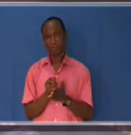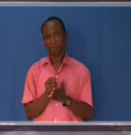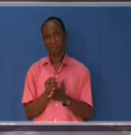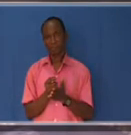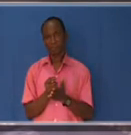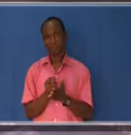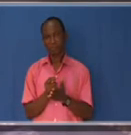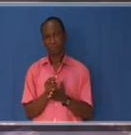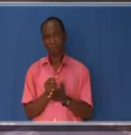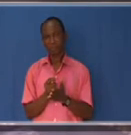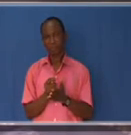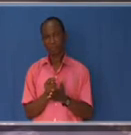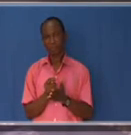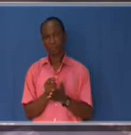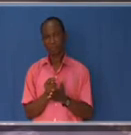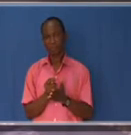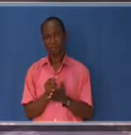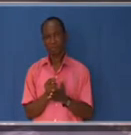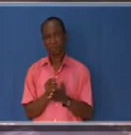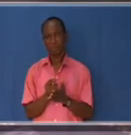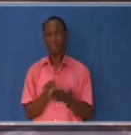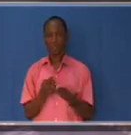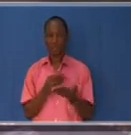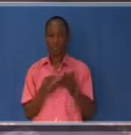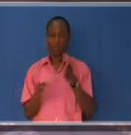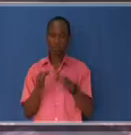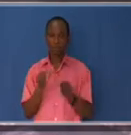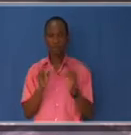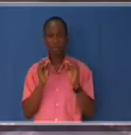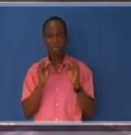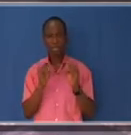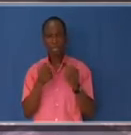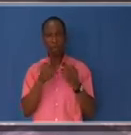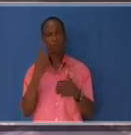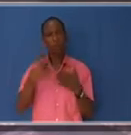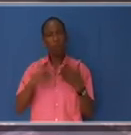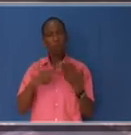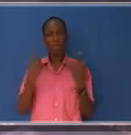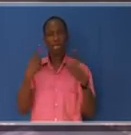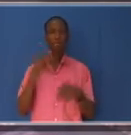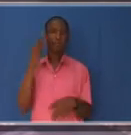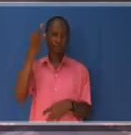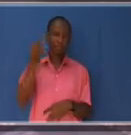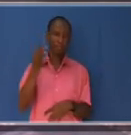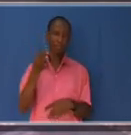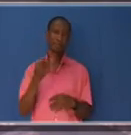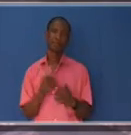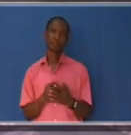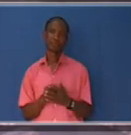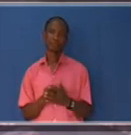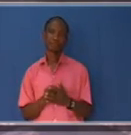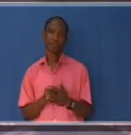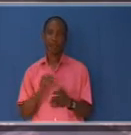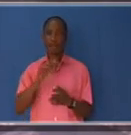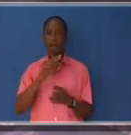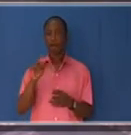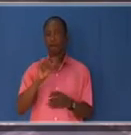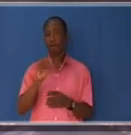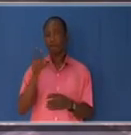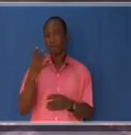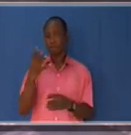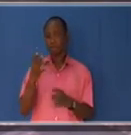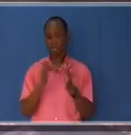apostles, and that he would tell them things to come. Then in verse 14, Jesus said, the Holy